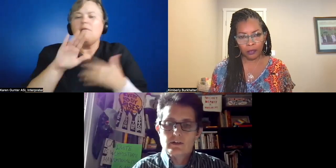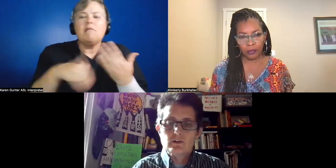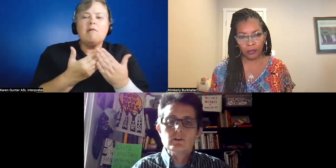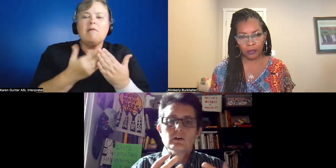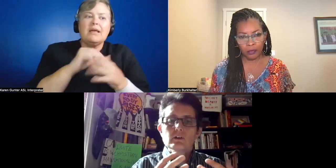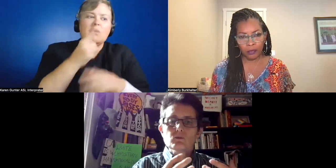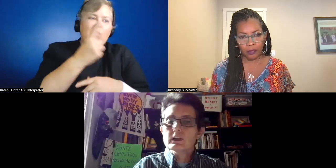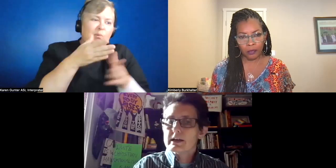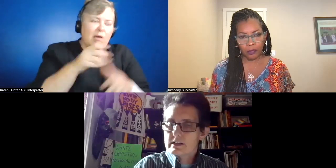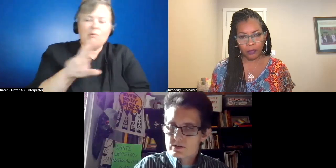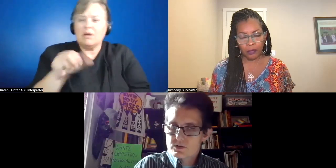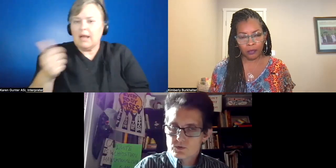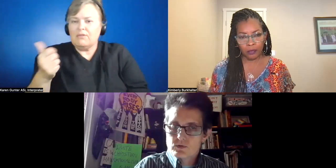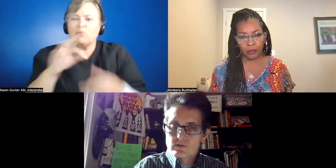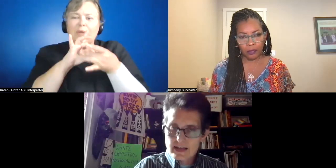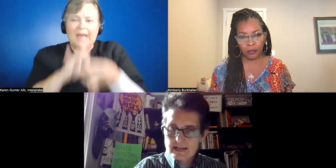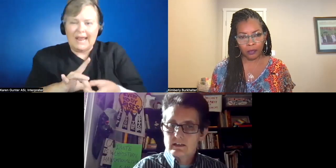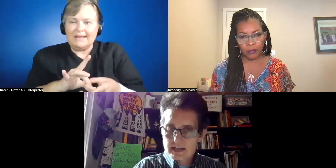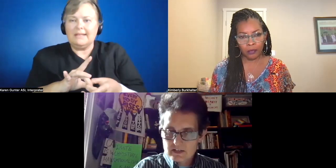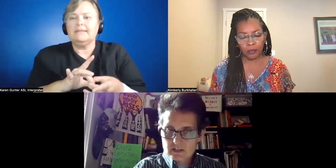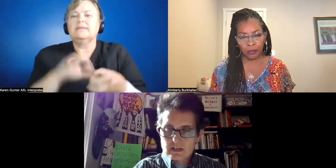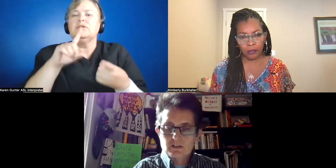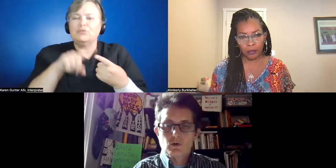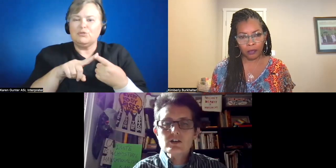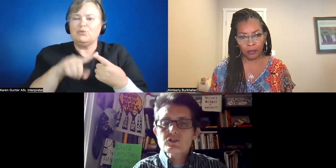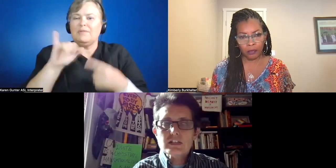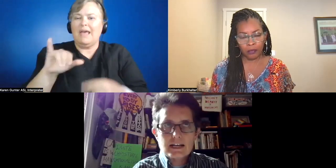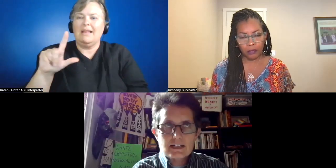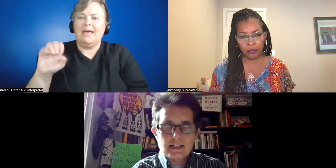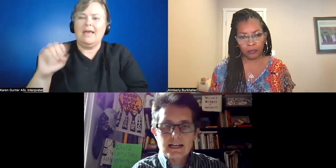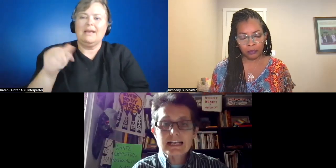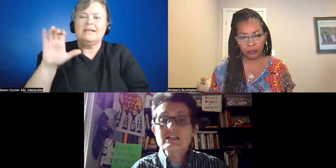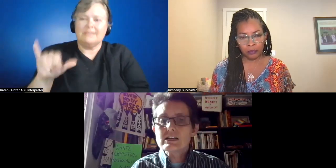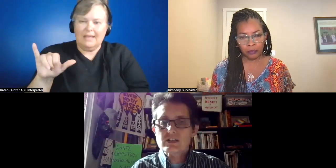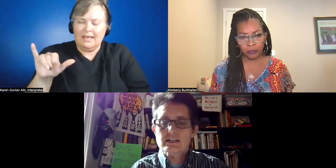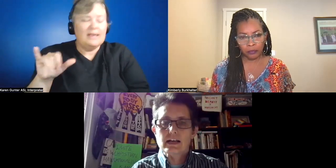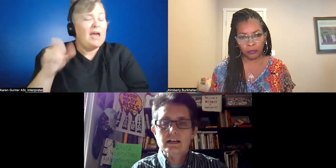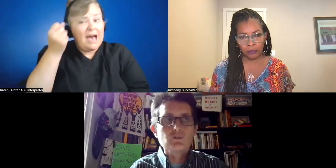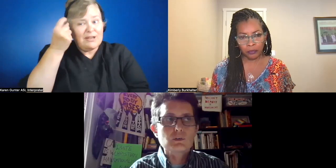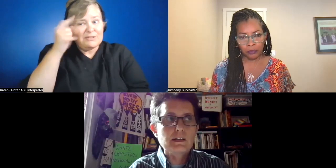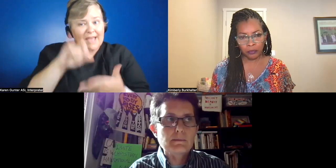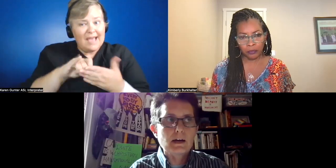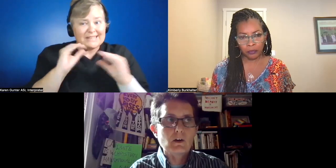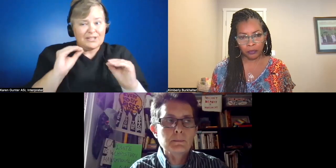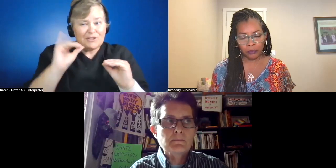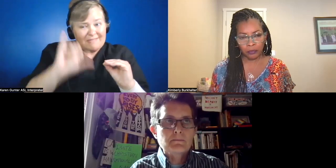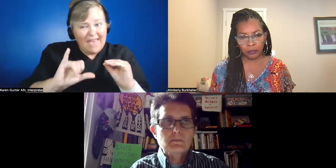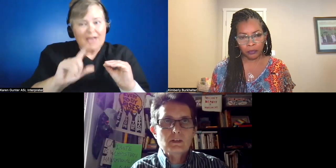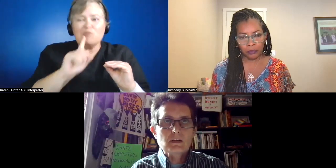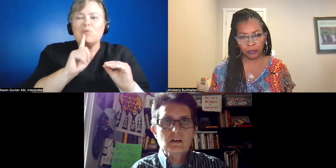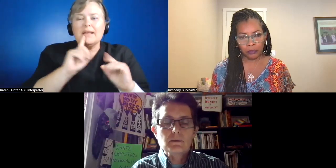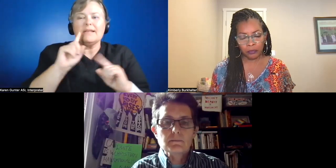or another related to that legacy. So understanding that and teaching that is really about